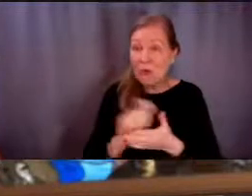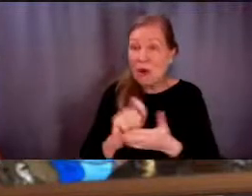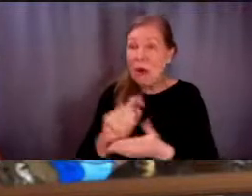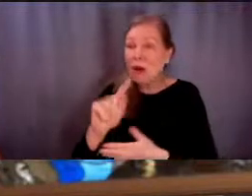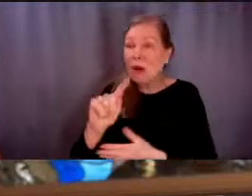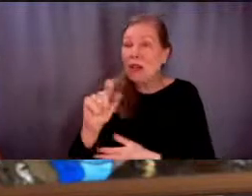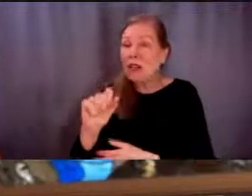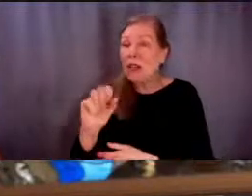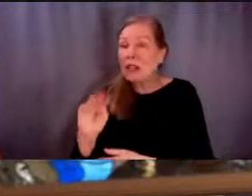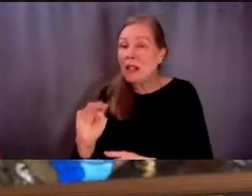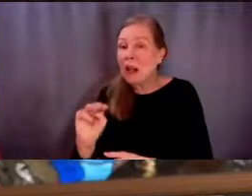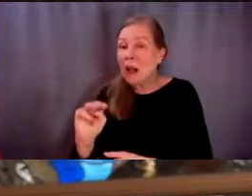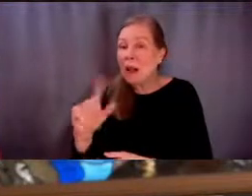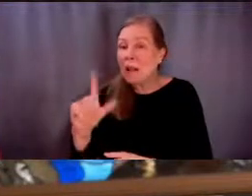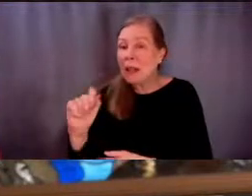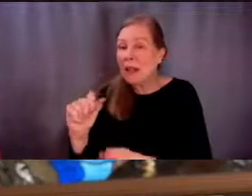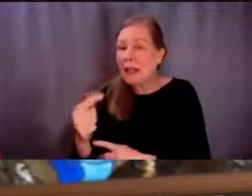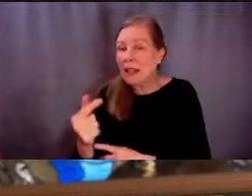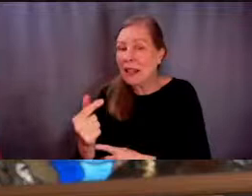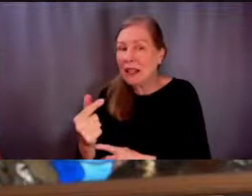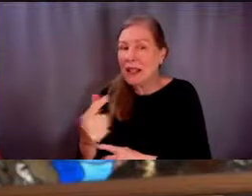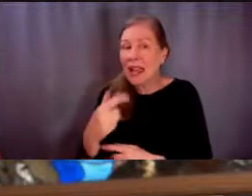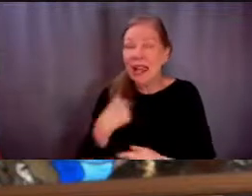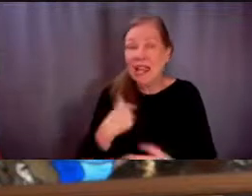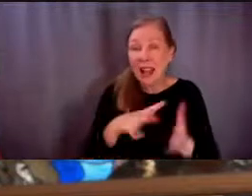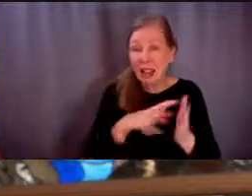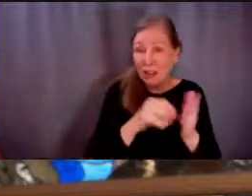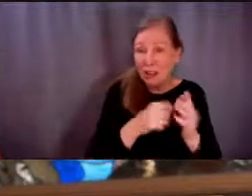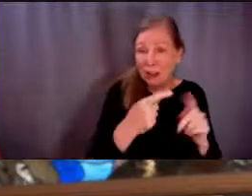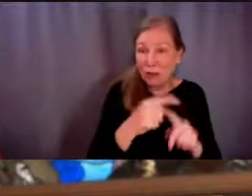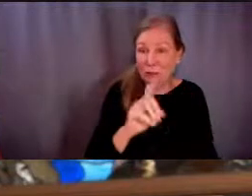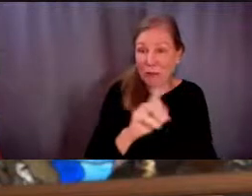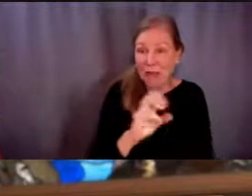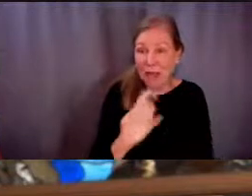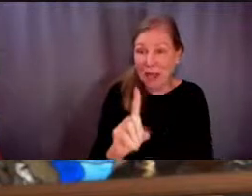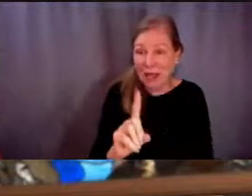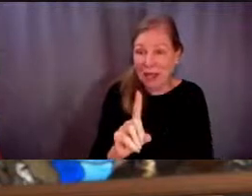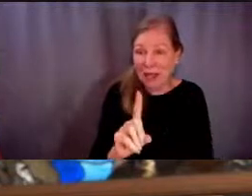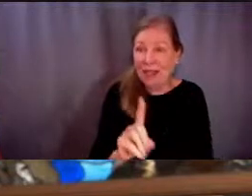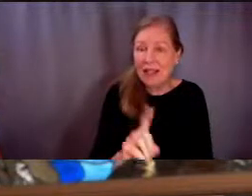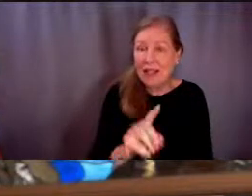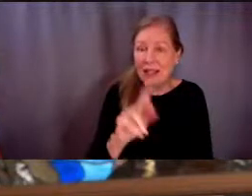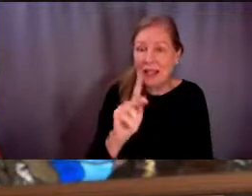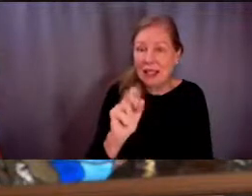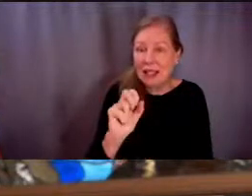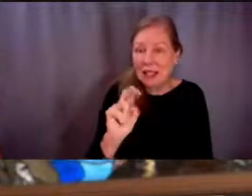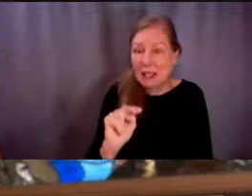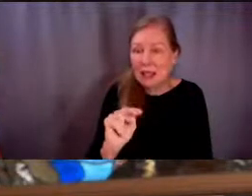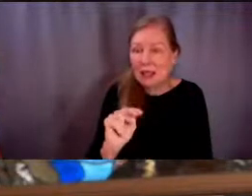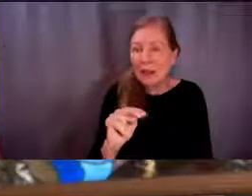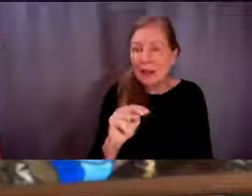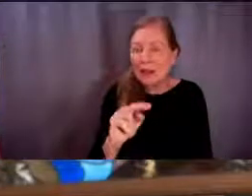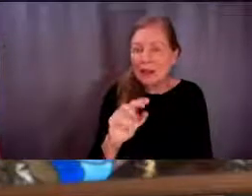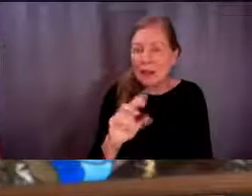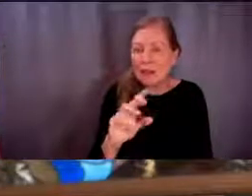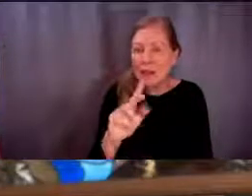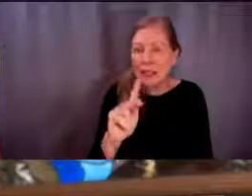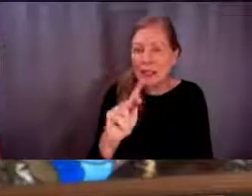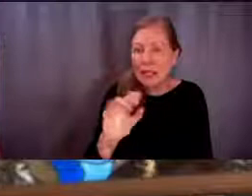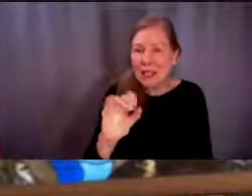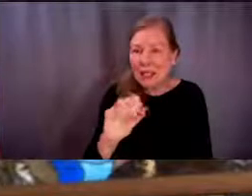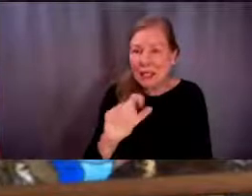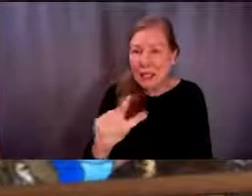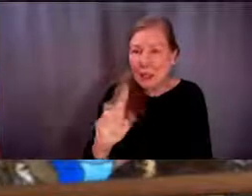United Methodist musician Ed Kilburn, and it's a song I've taught to some of you before. It's called On